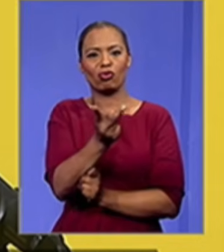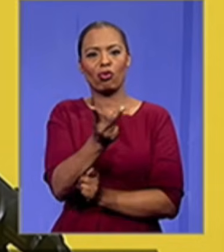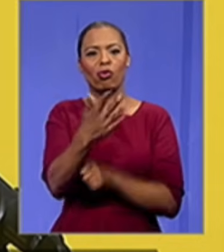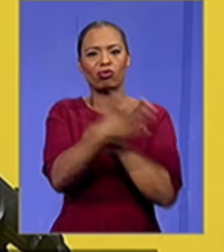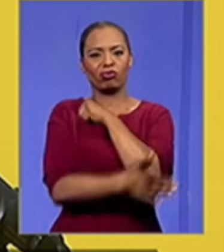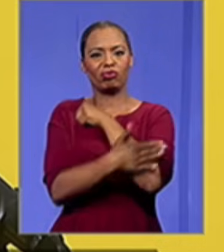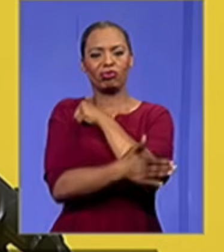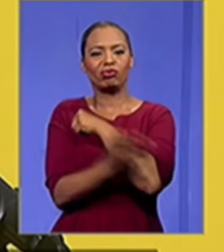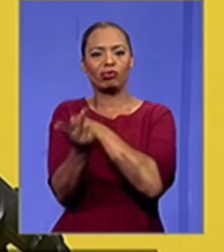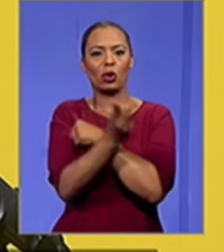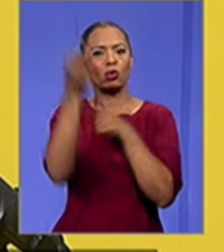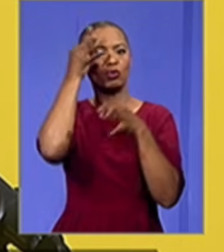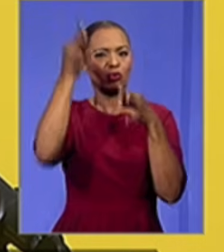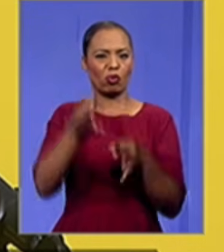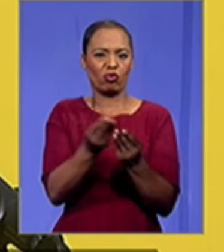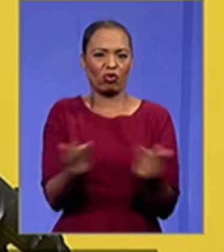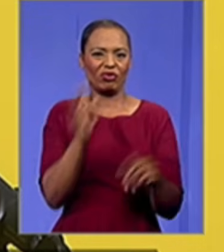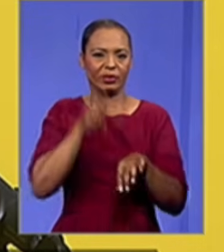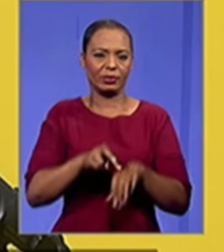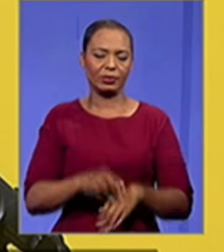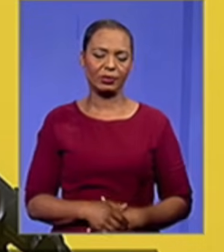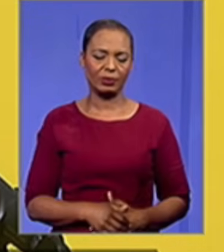solution option.